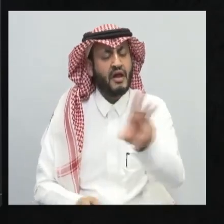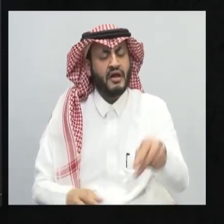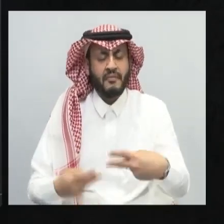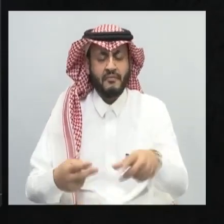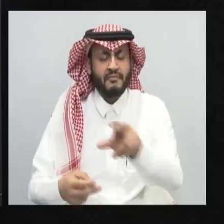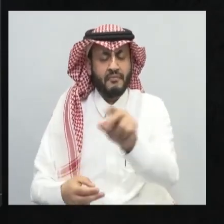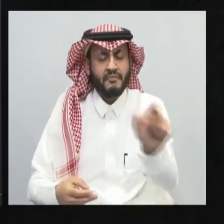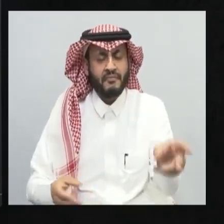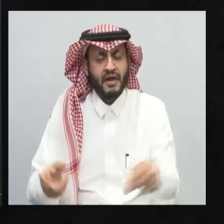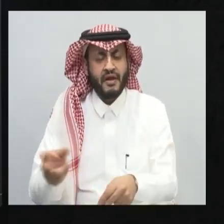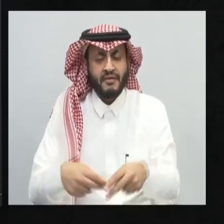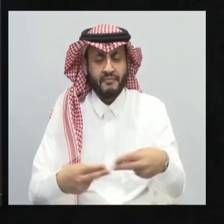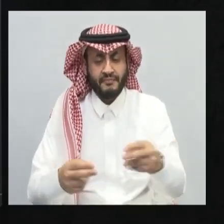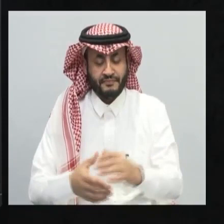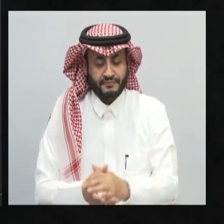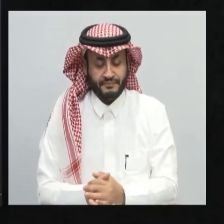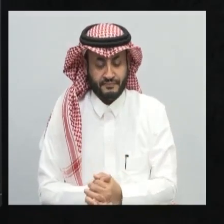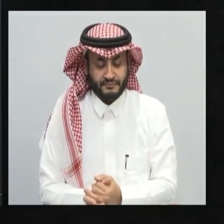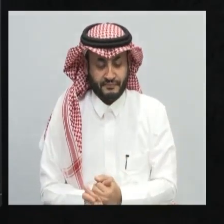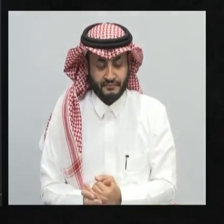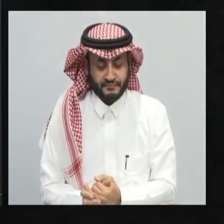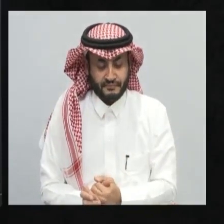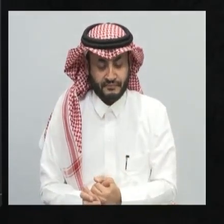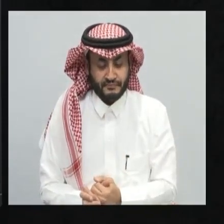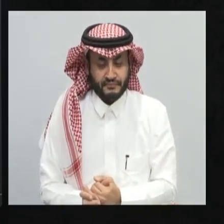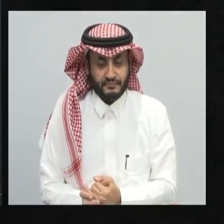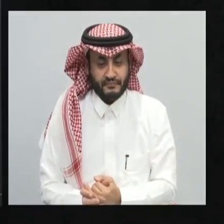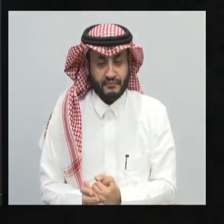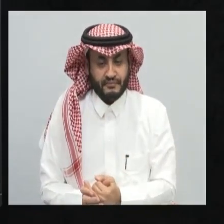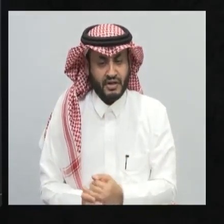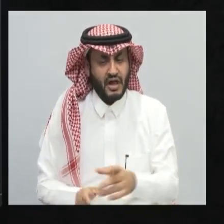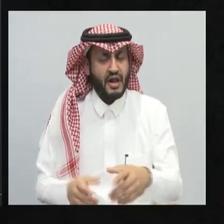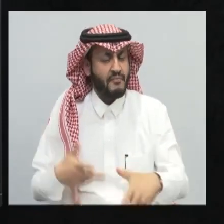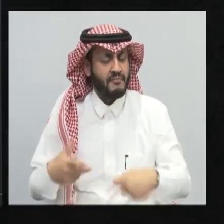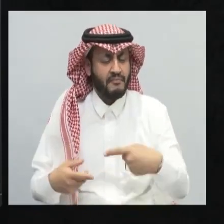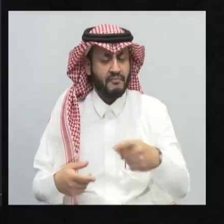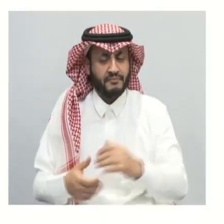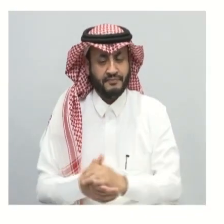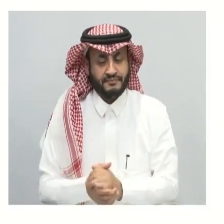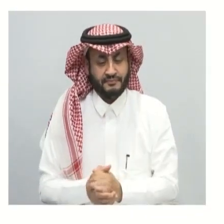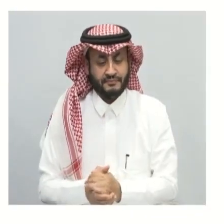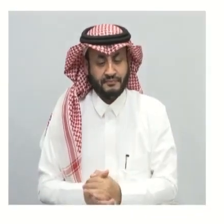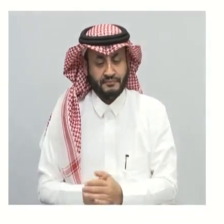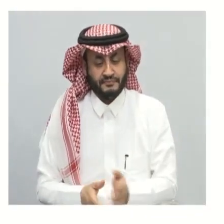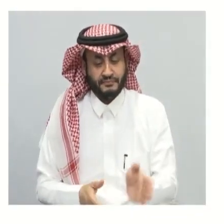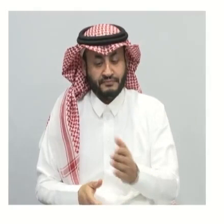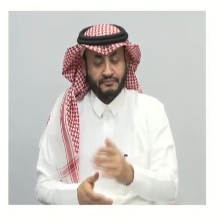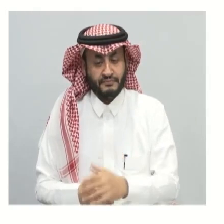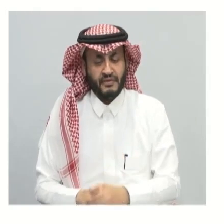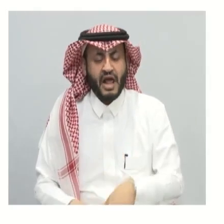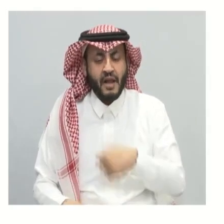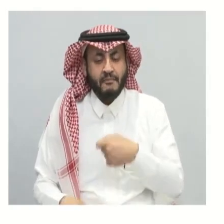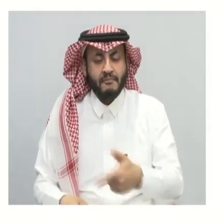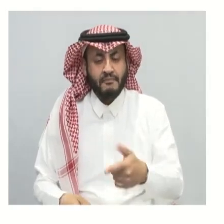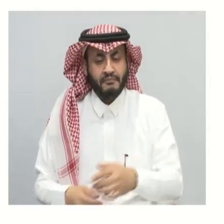tea. I didn't like it. You can choose anyone. This is personal preference. How about something that was